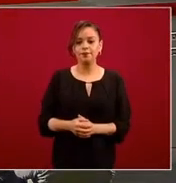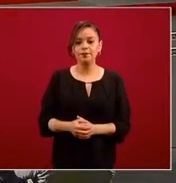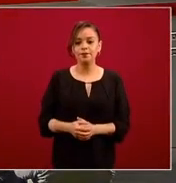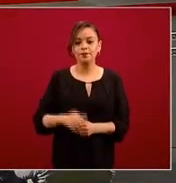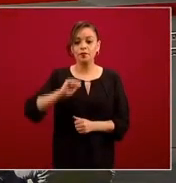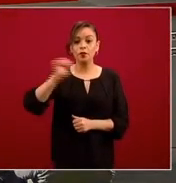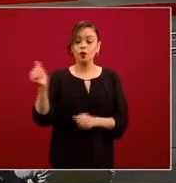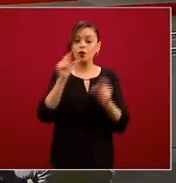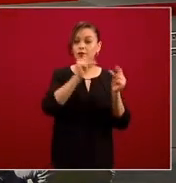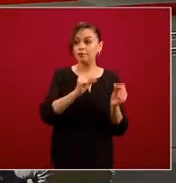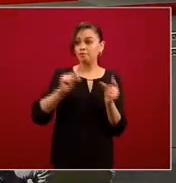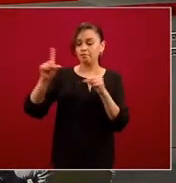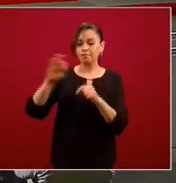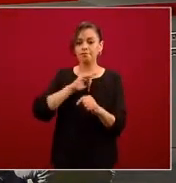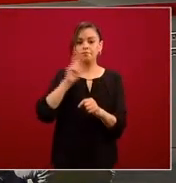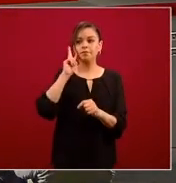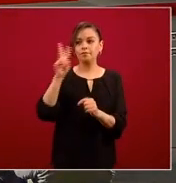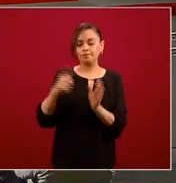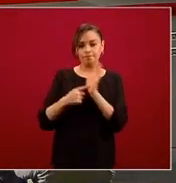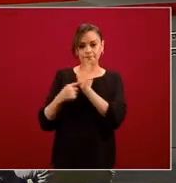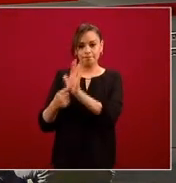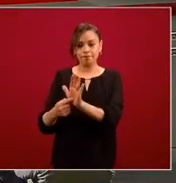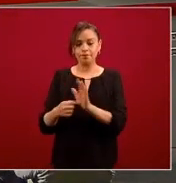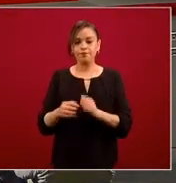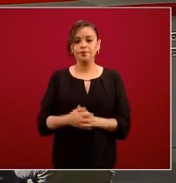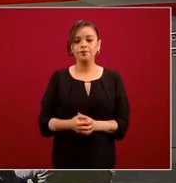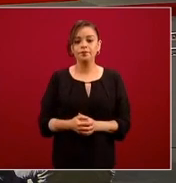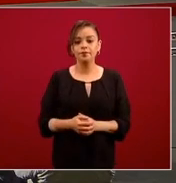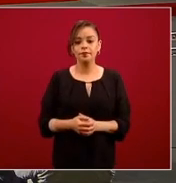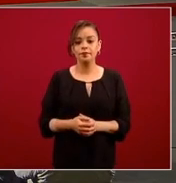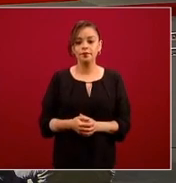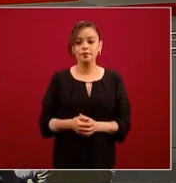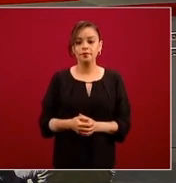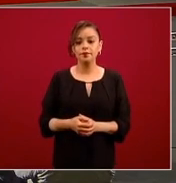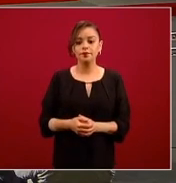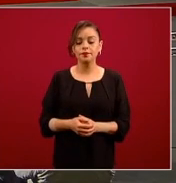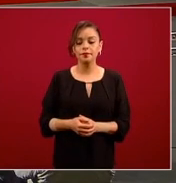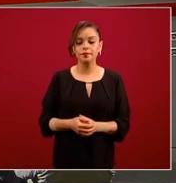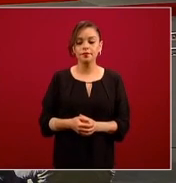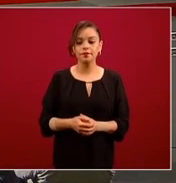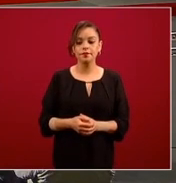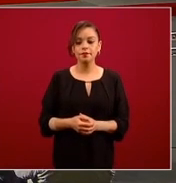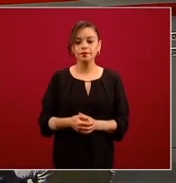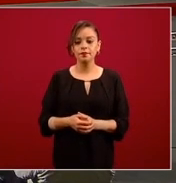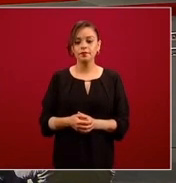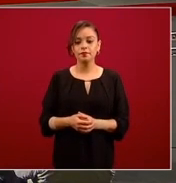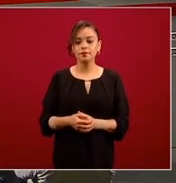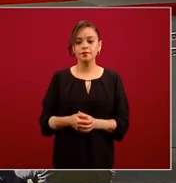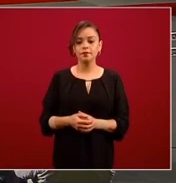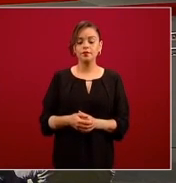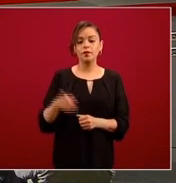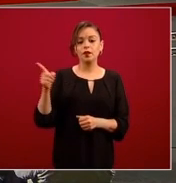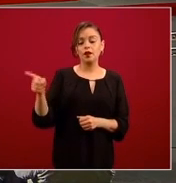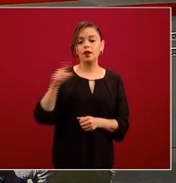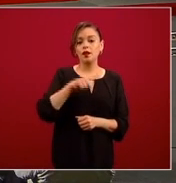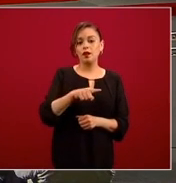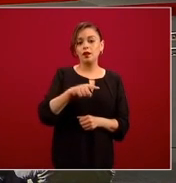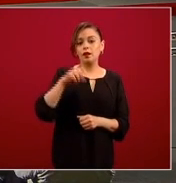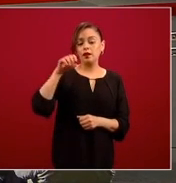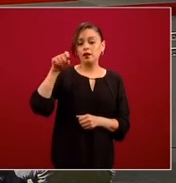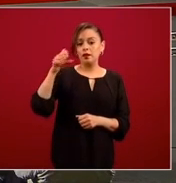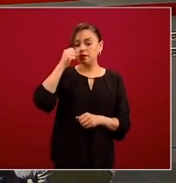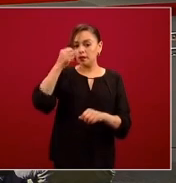On the next slide, I'm going to show you that besides these two developments, thanks to the work that